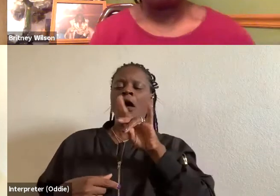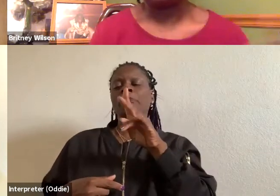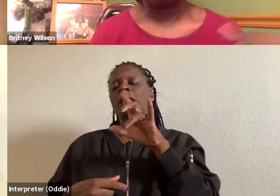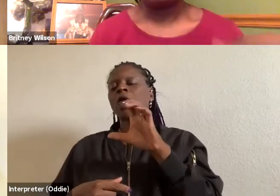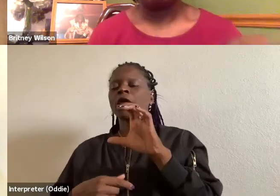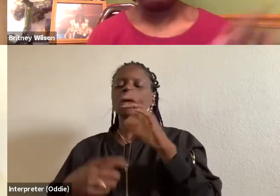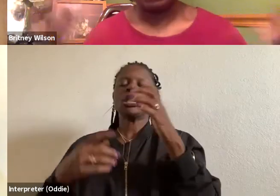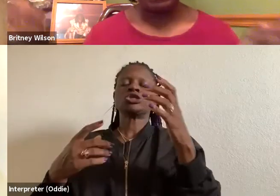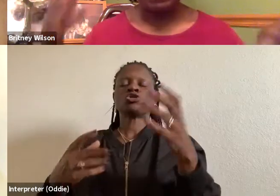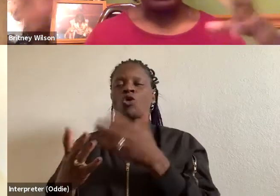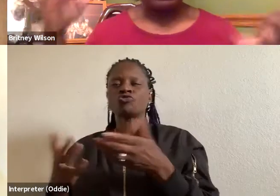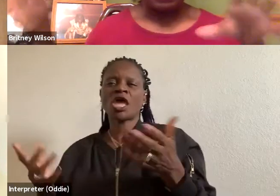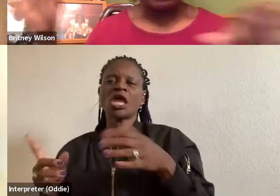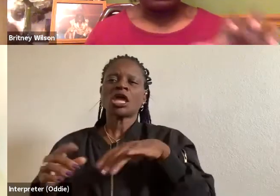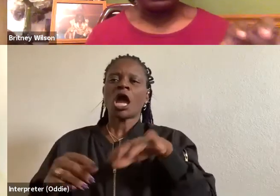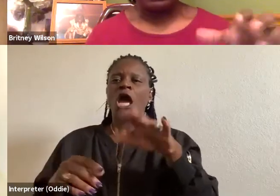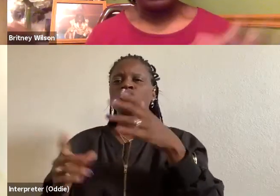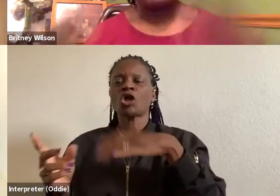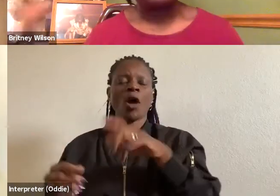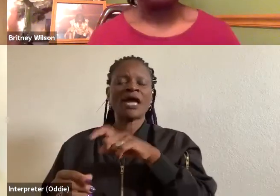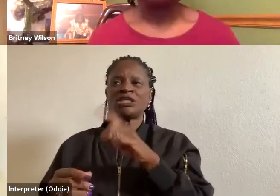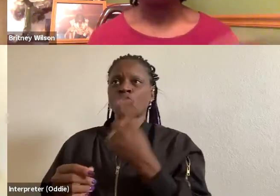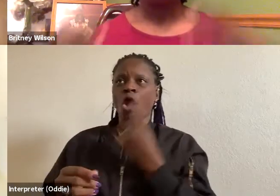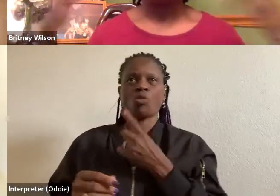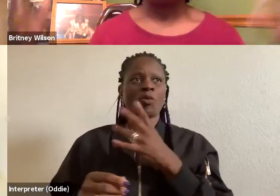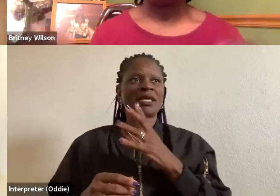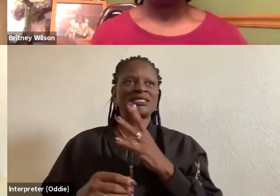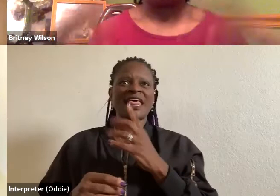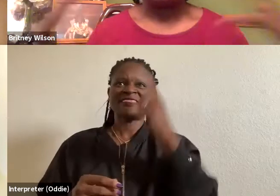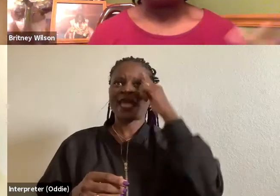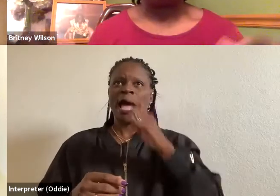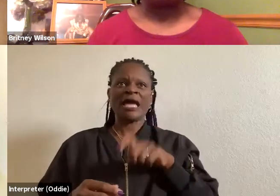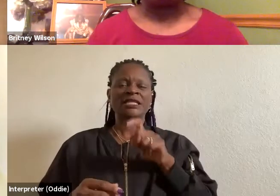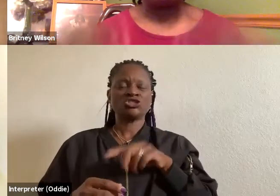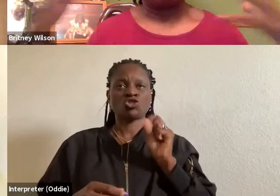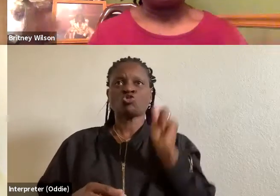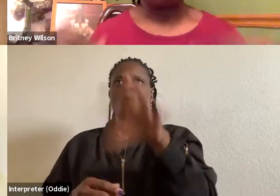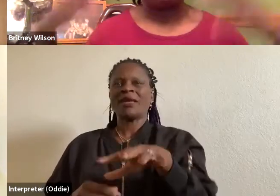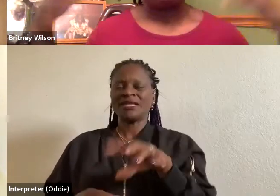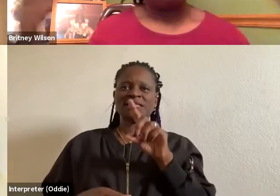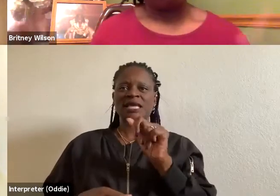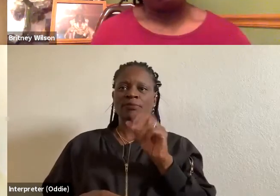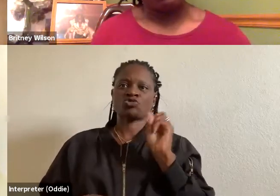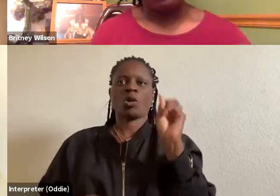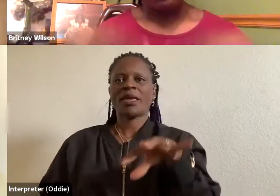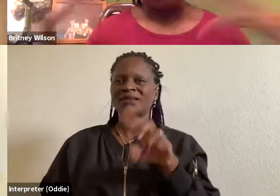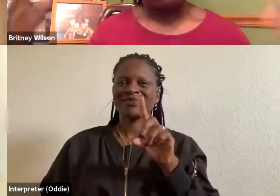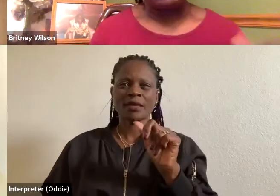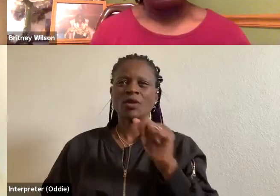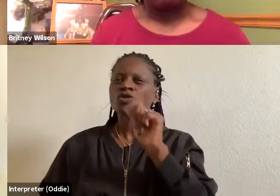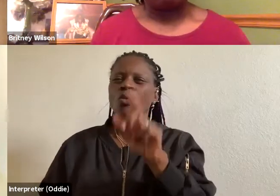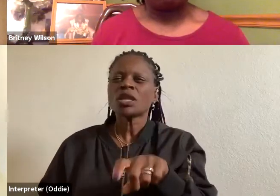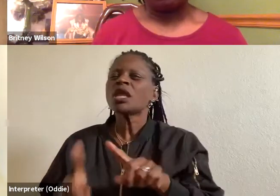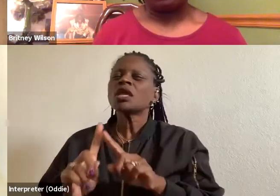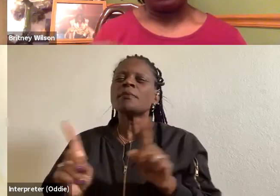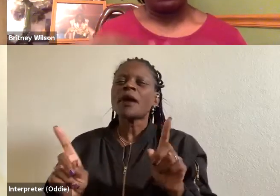this basketball game. Is that not a good thing? And I think that Black disabled joy means the right to be you in all aspects